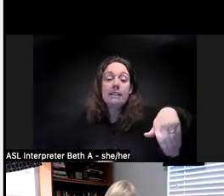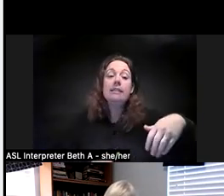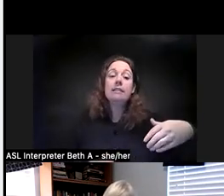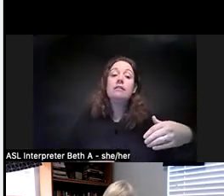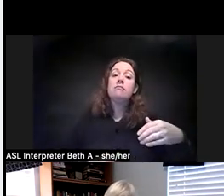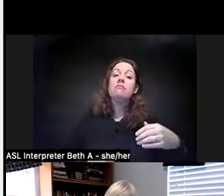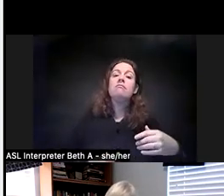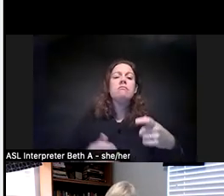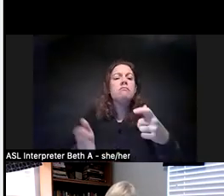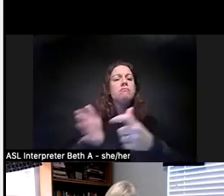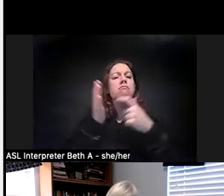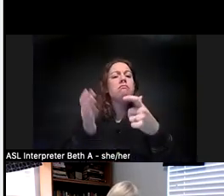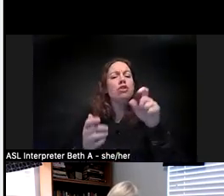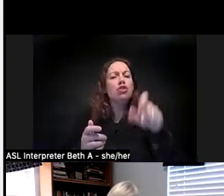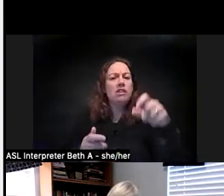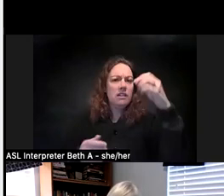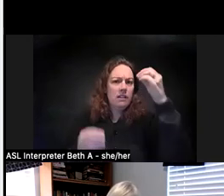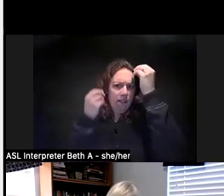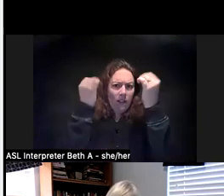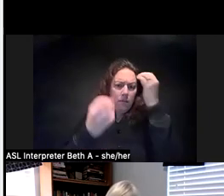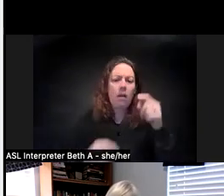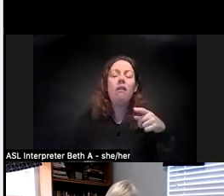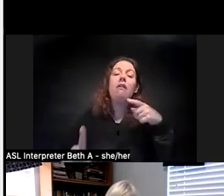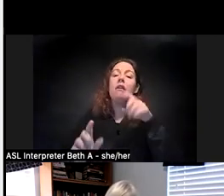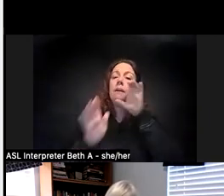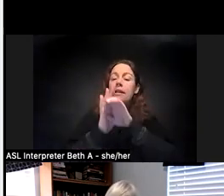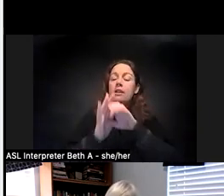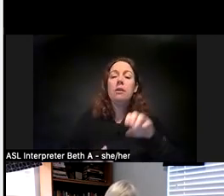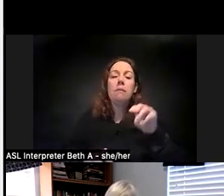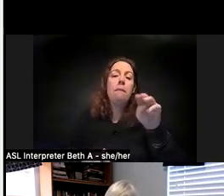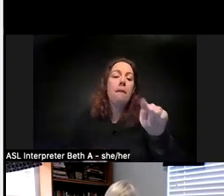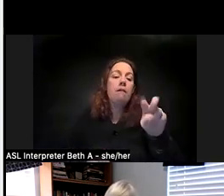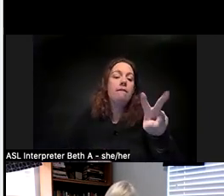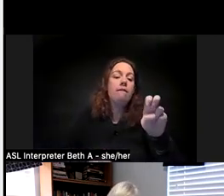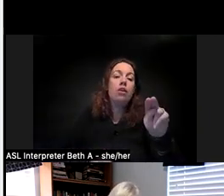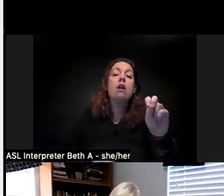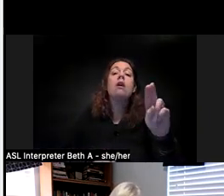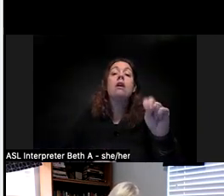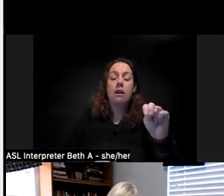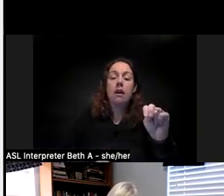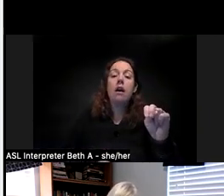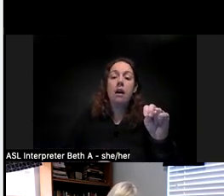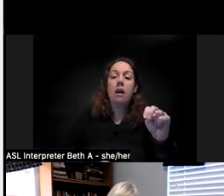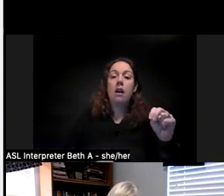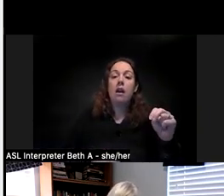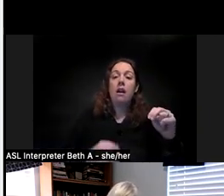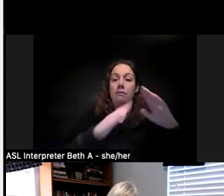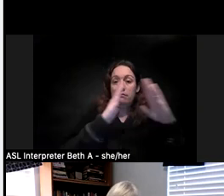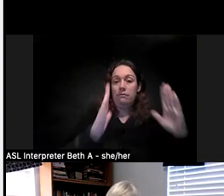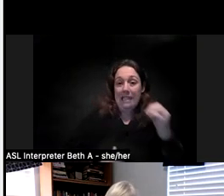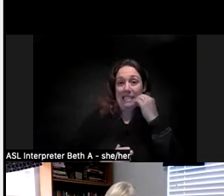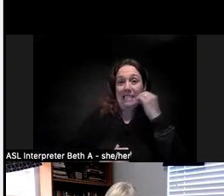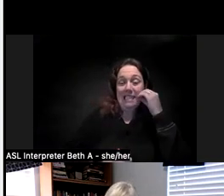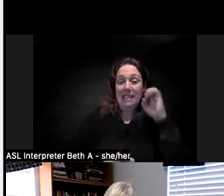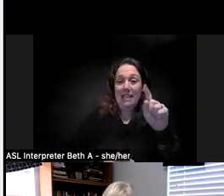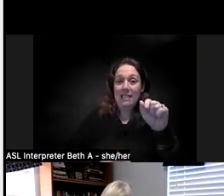are from Mount Vernon Estates, George Washington's Mount Vernon, where they, with a